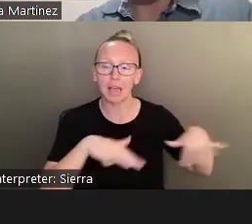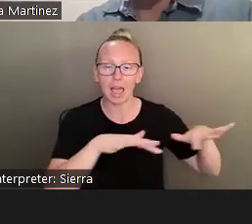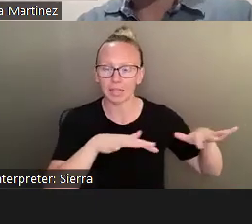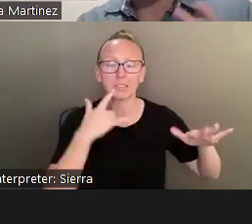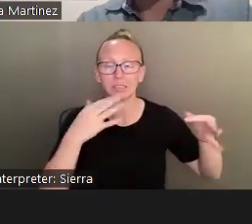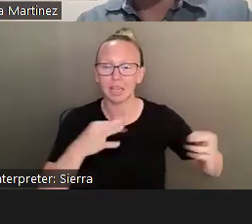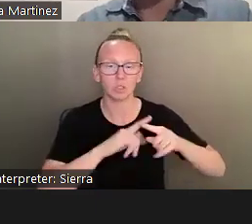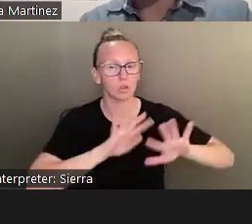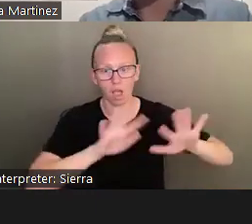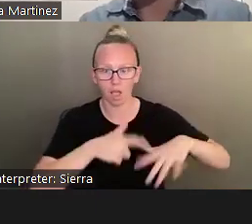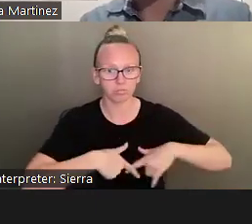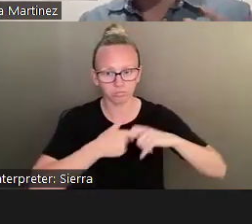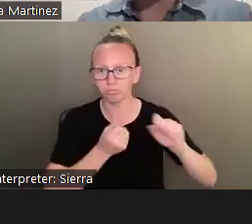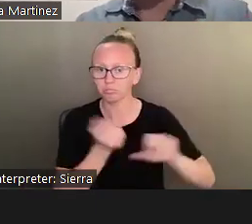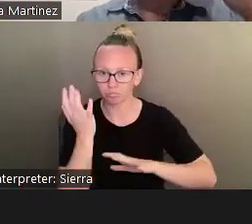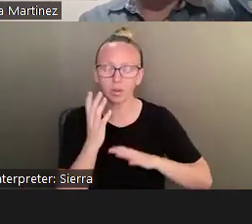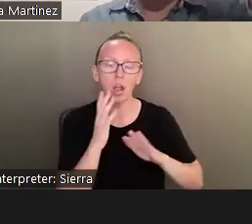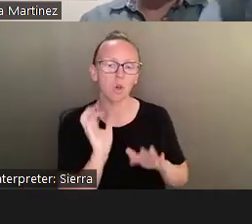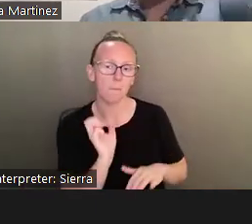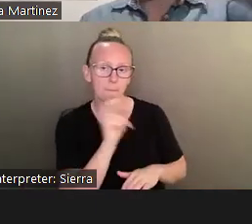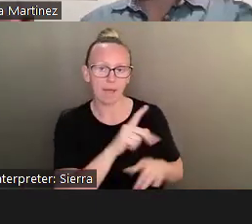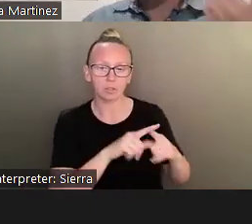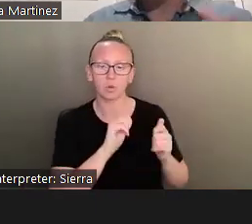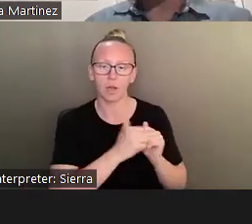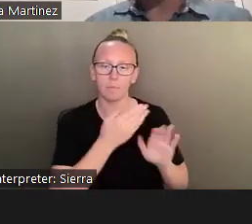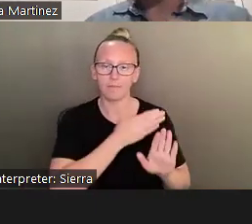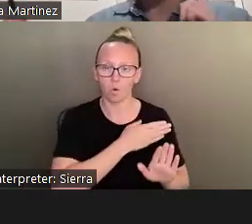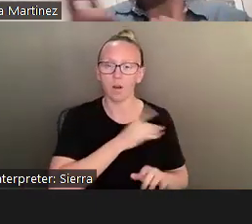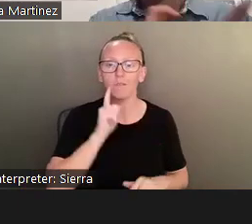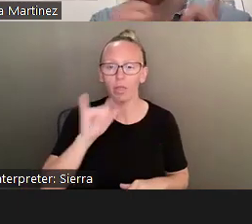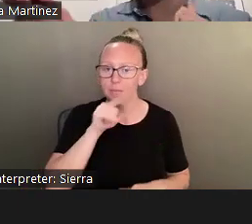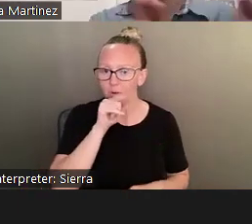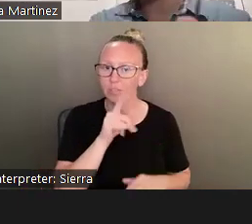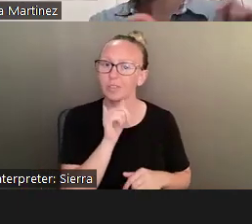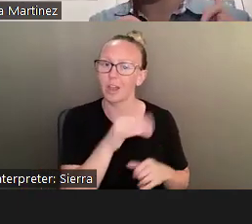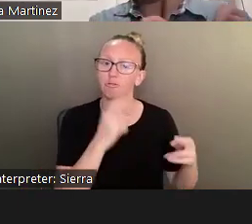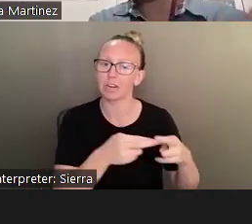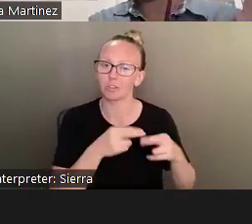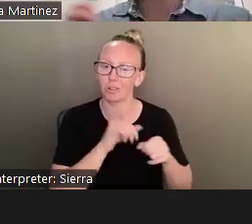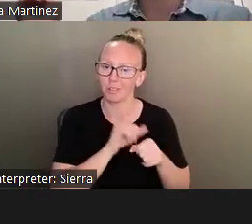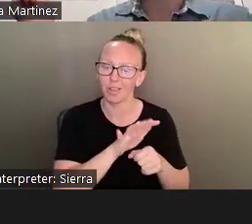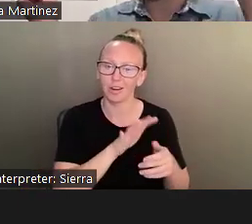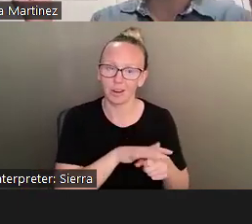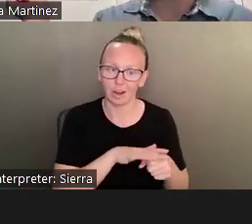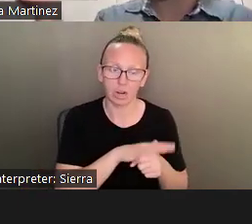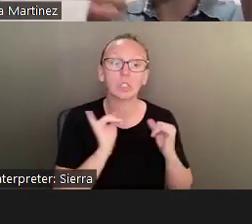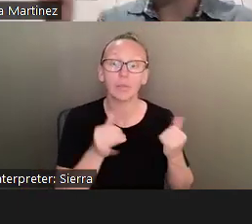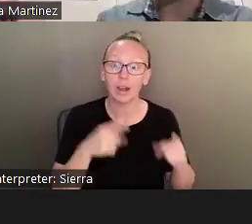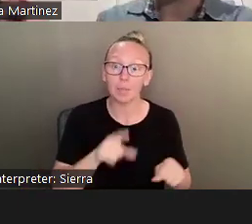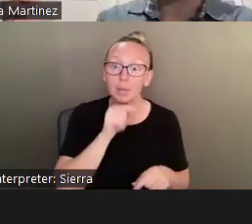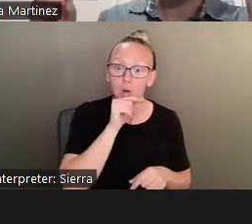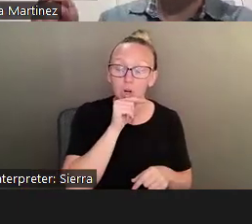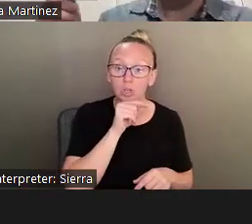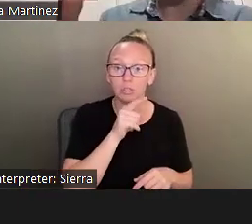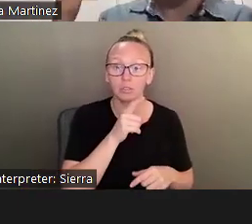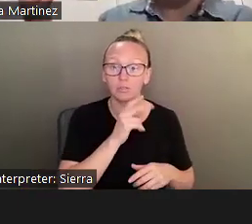for these birds that are really, really important regionally to the area. And so that's happening north-south is this bird migration, and then east-west,